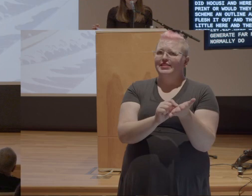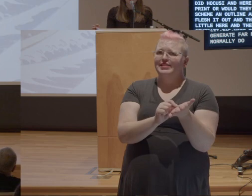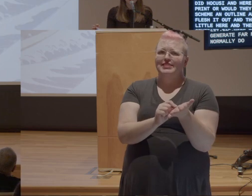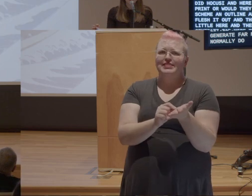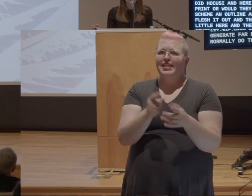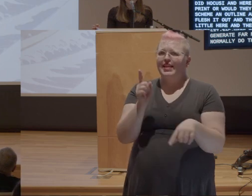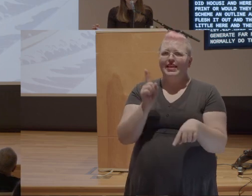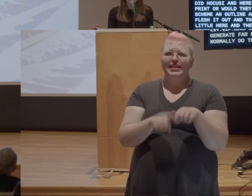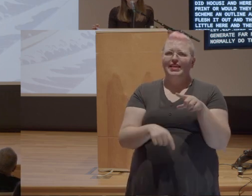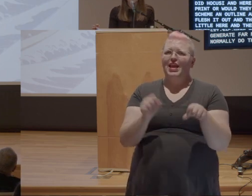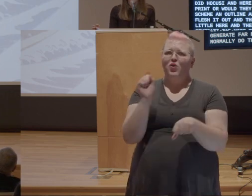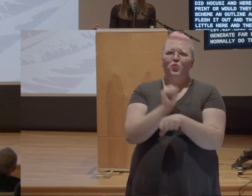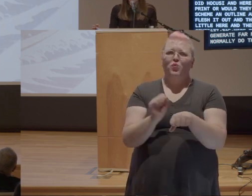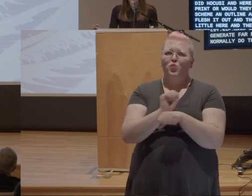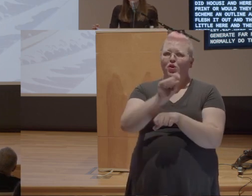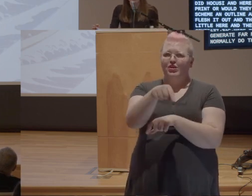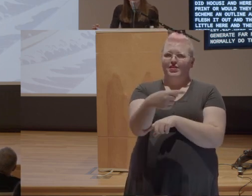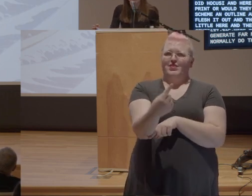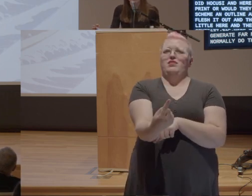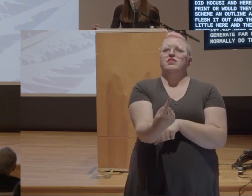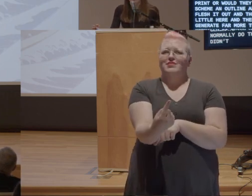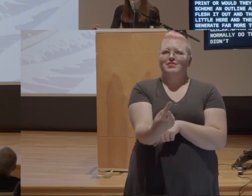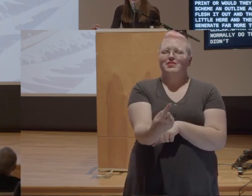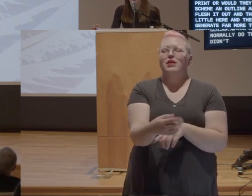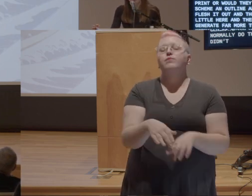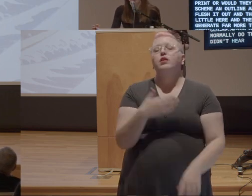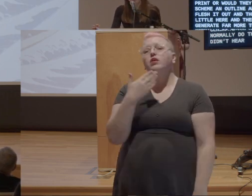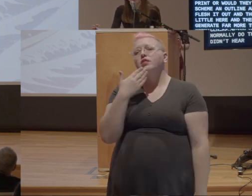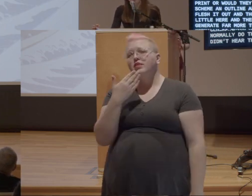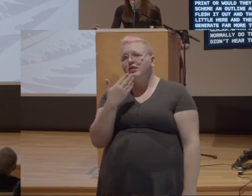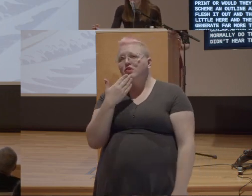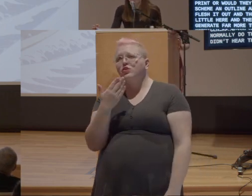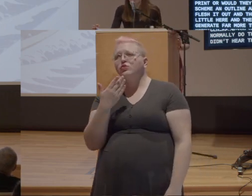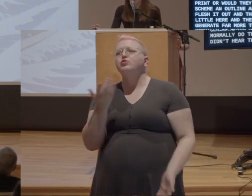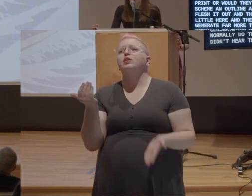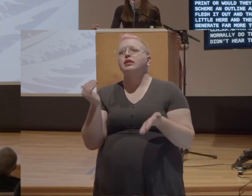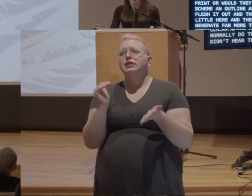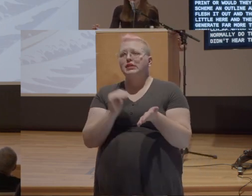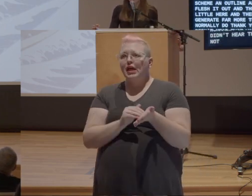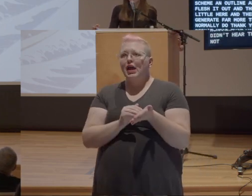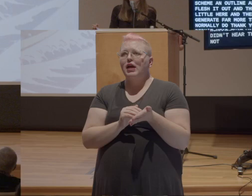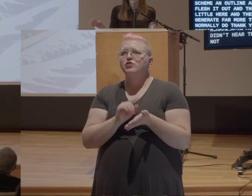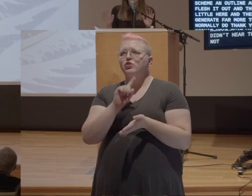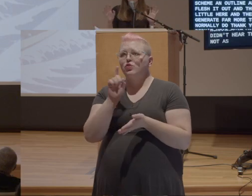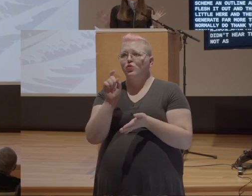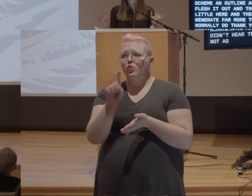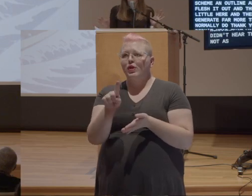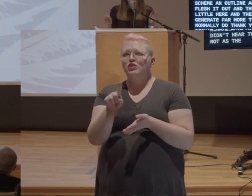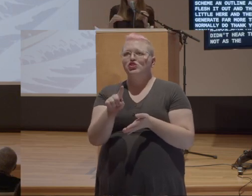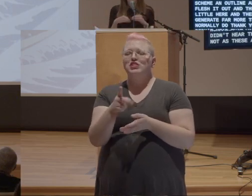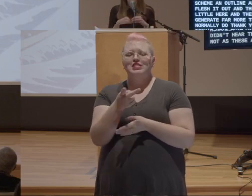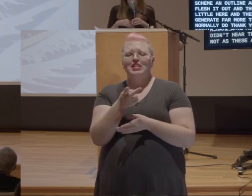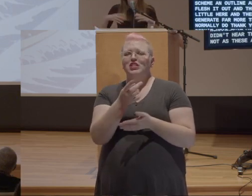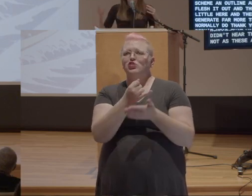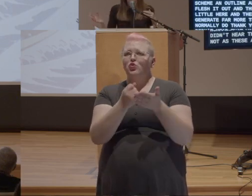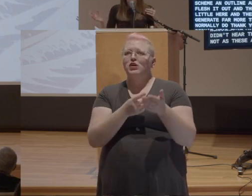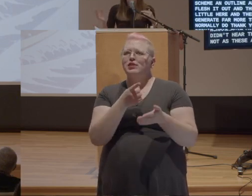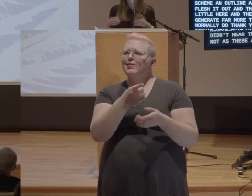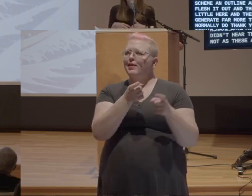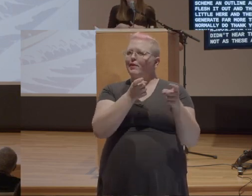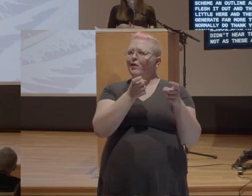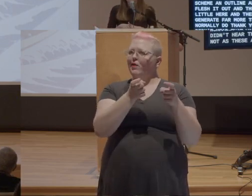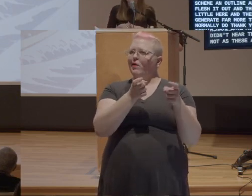Thank you. So just in case people didn't hear, that was a question about whether or not, as these artists were overseeing